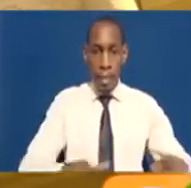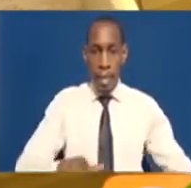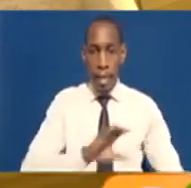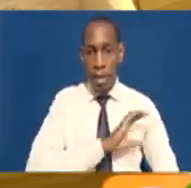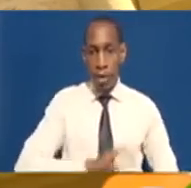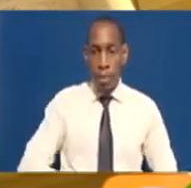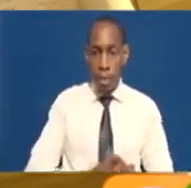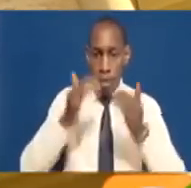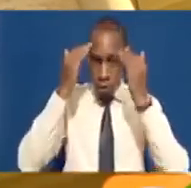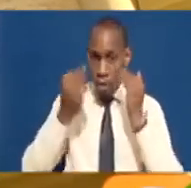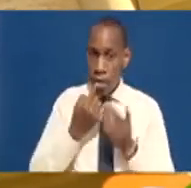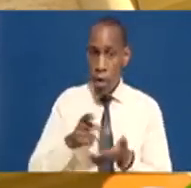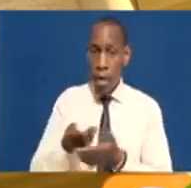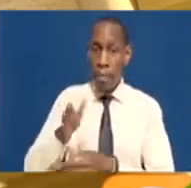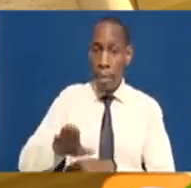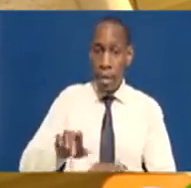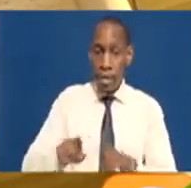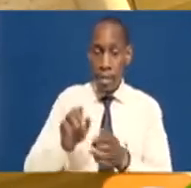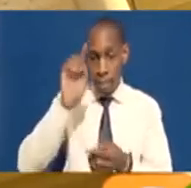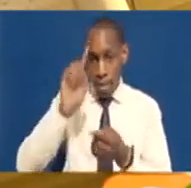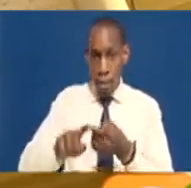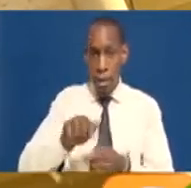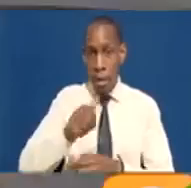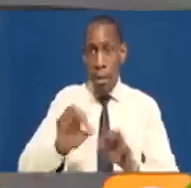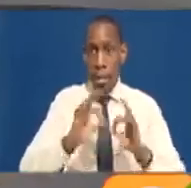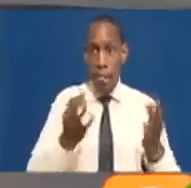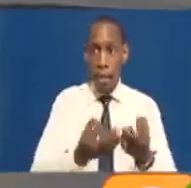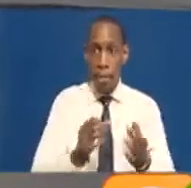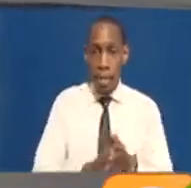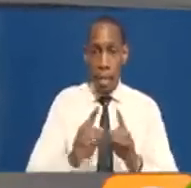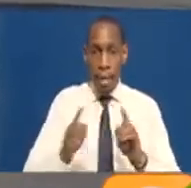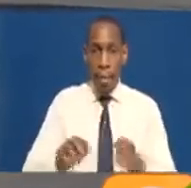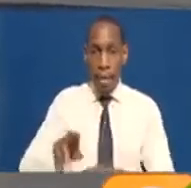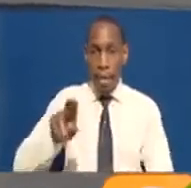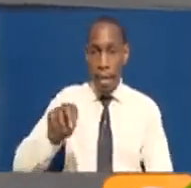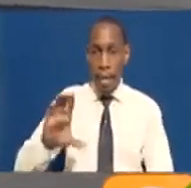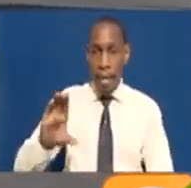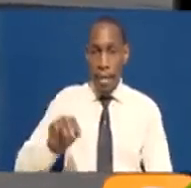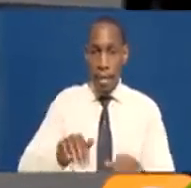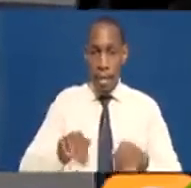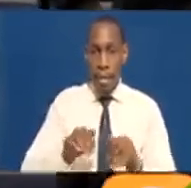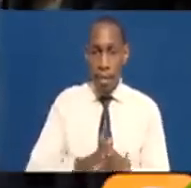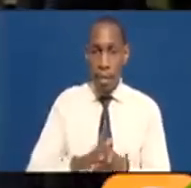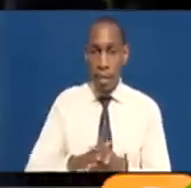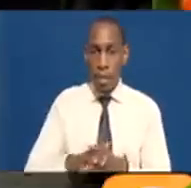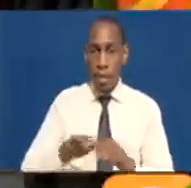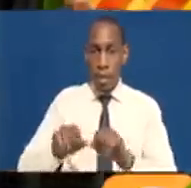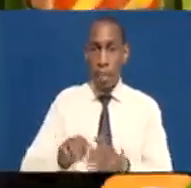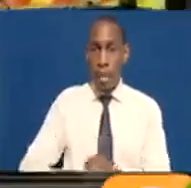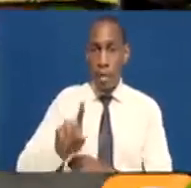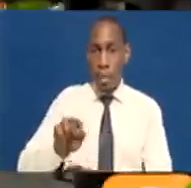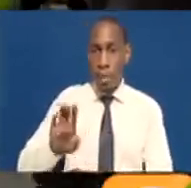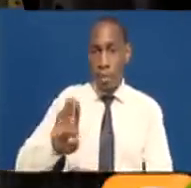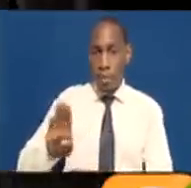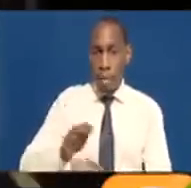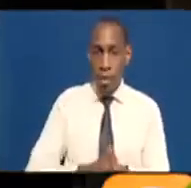for a refund of the money as it was meant for another family. But as NLC awaits to reclaim the 1.4 billion shillings,